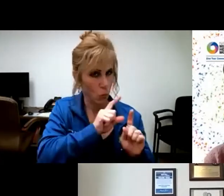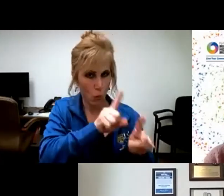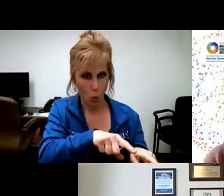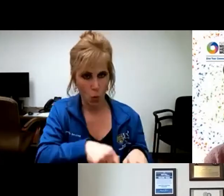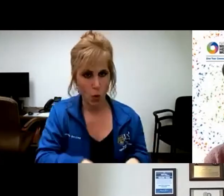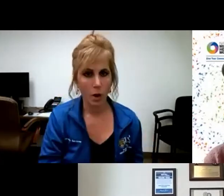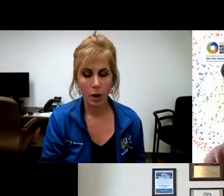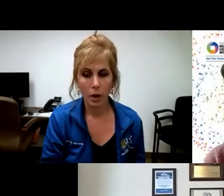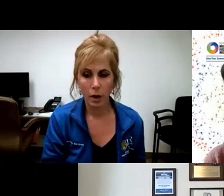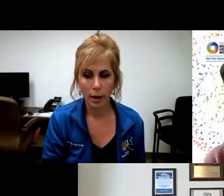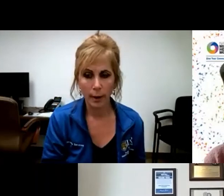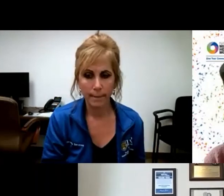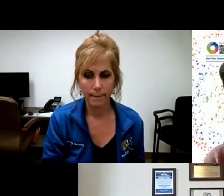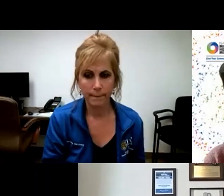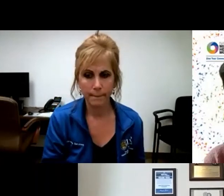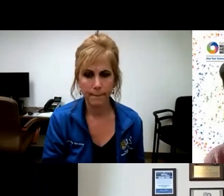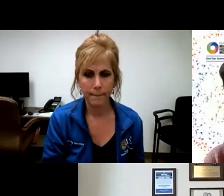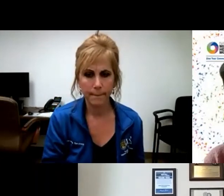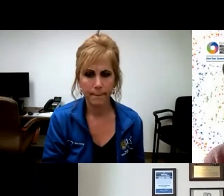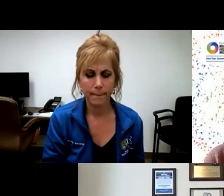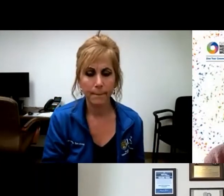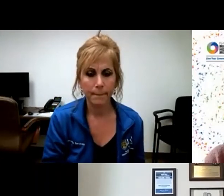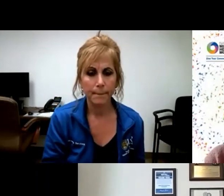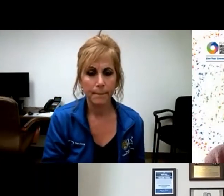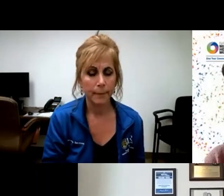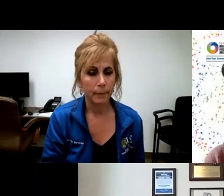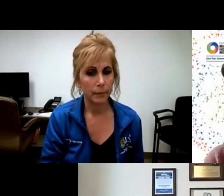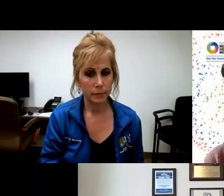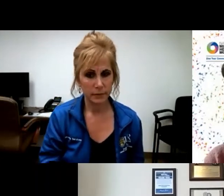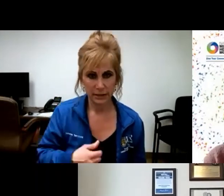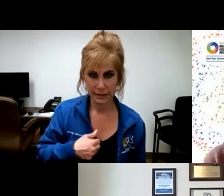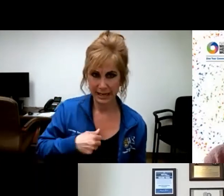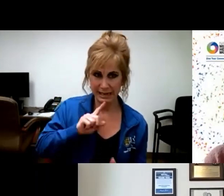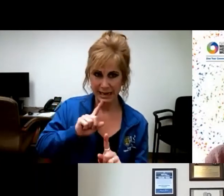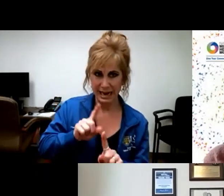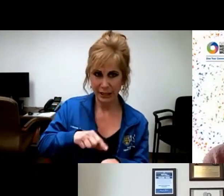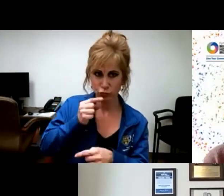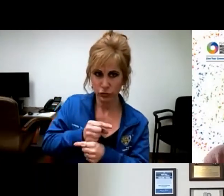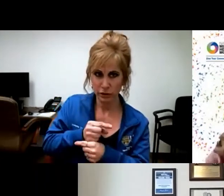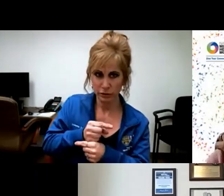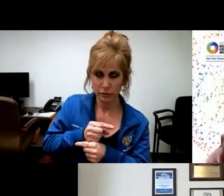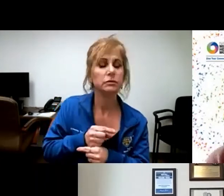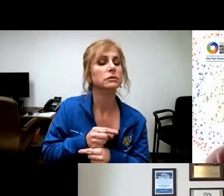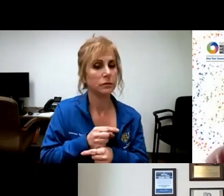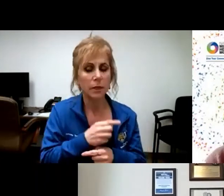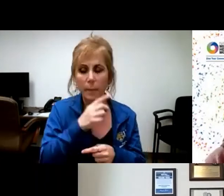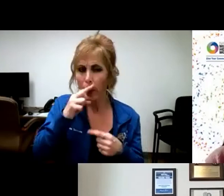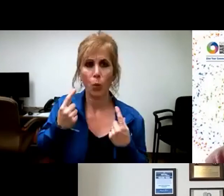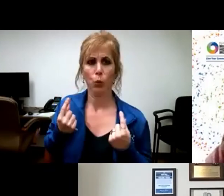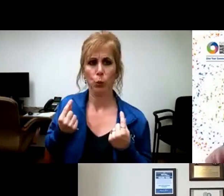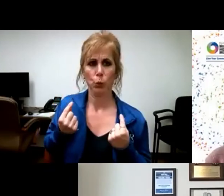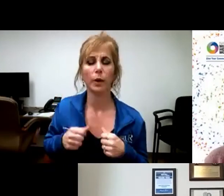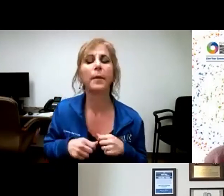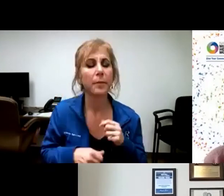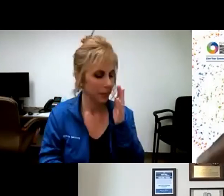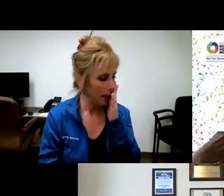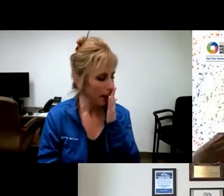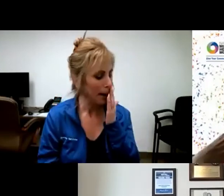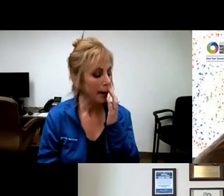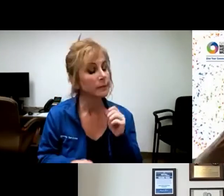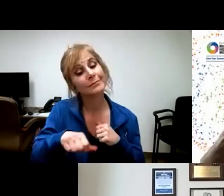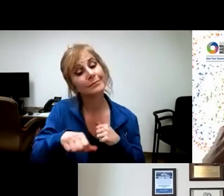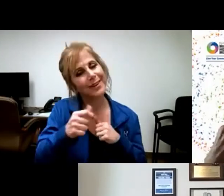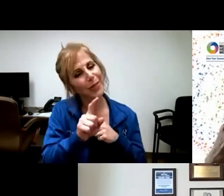Was that? That was the question. What do we do? I have another question for Reverend